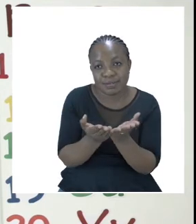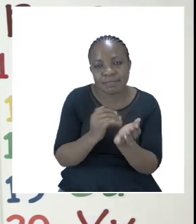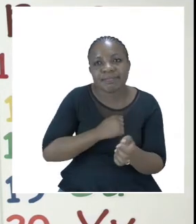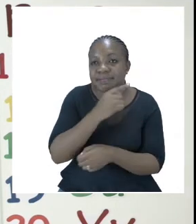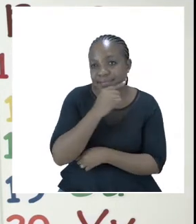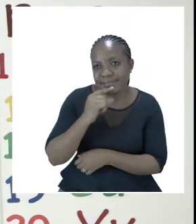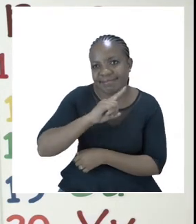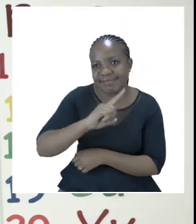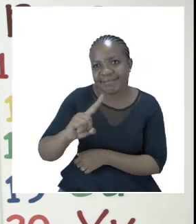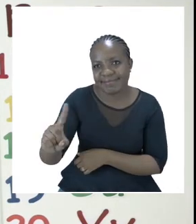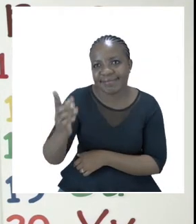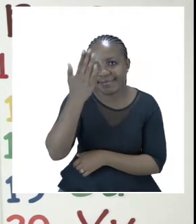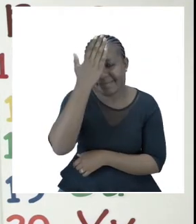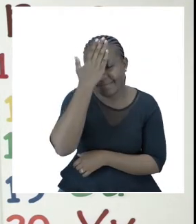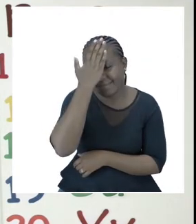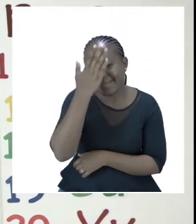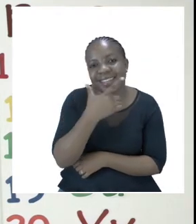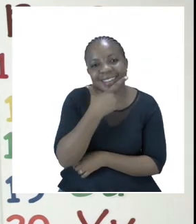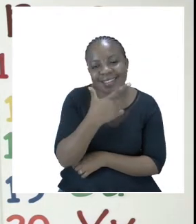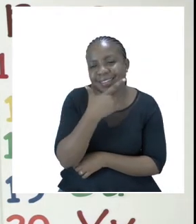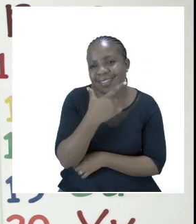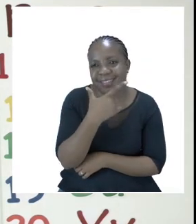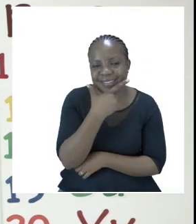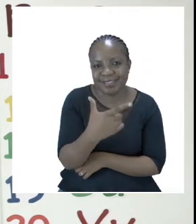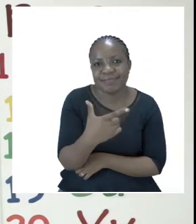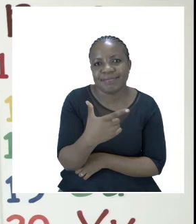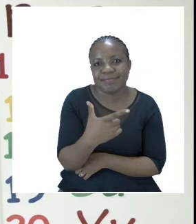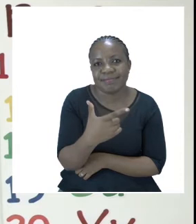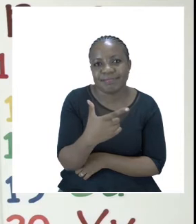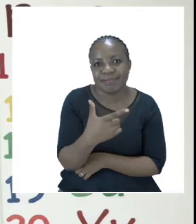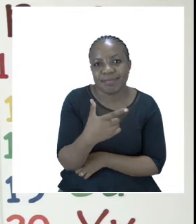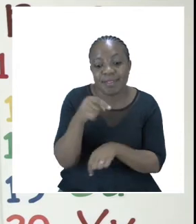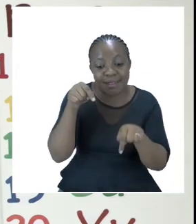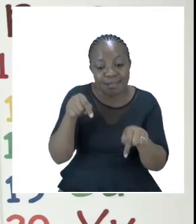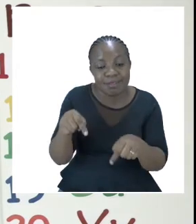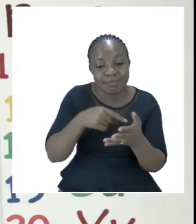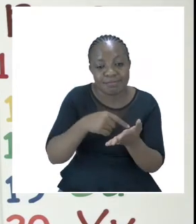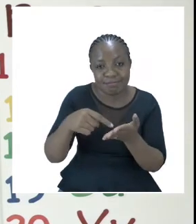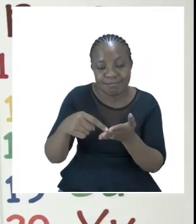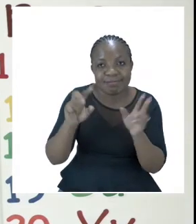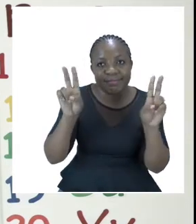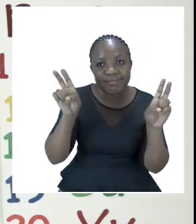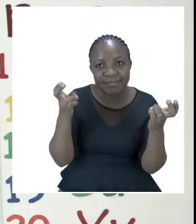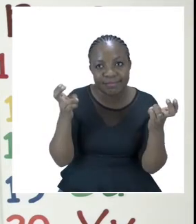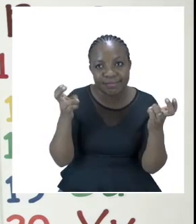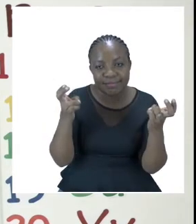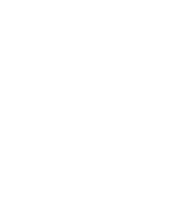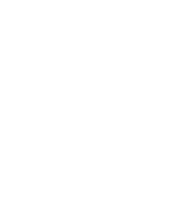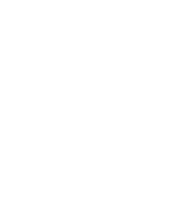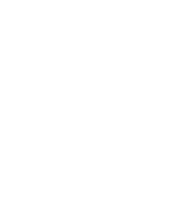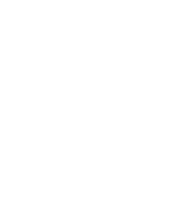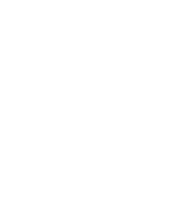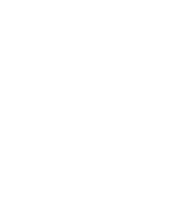and thank you so much for joining me today. Our theme this week is